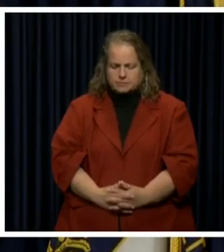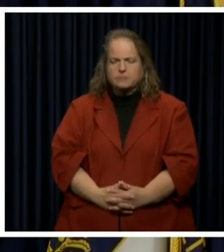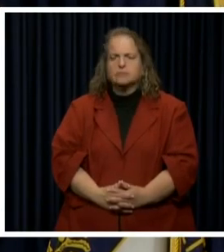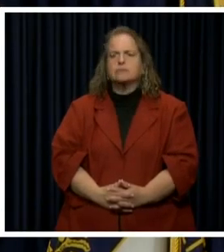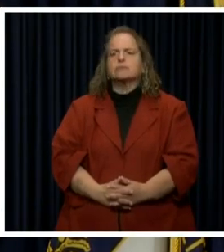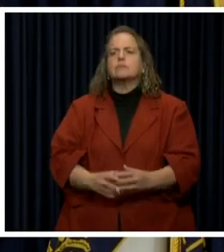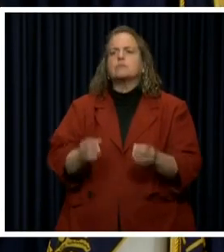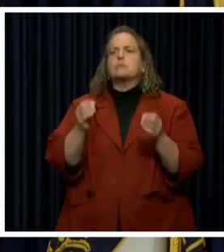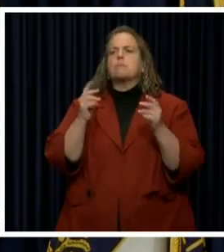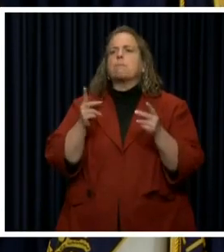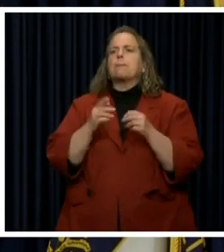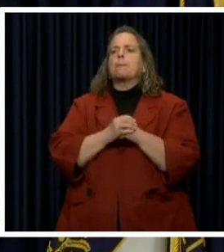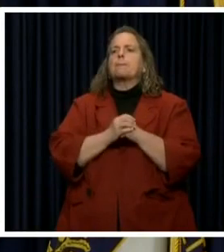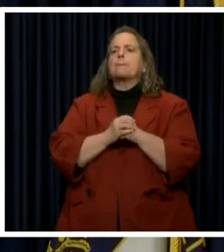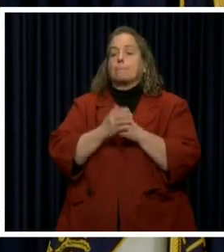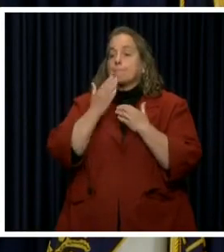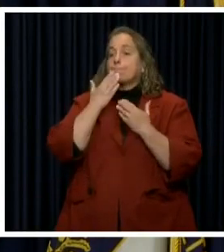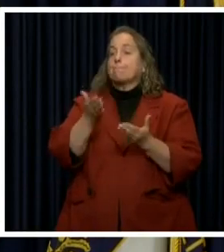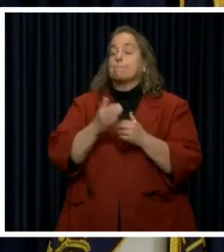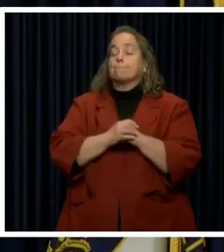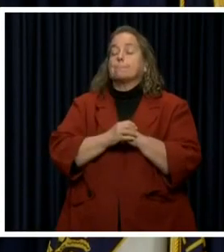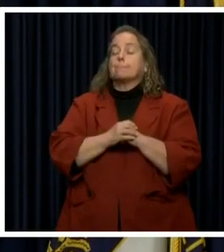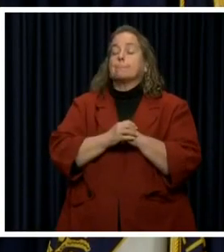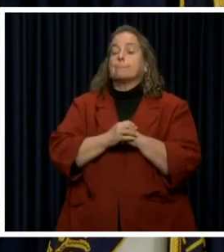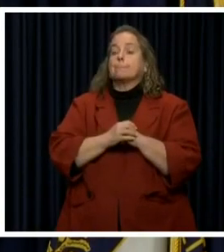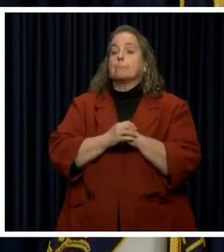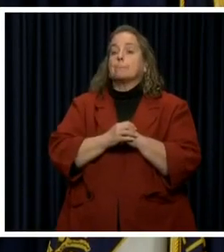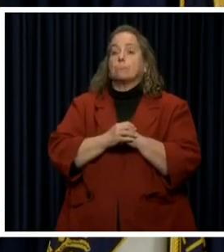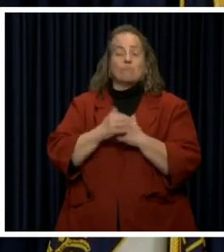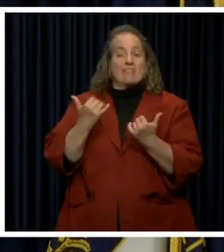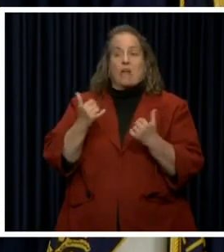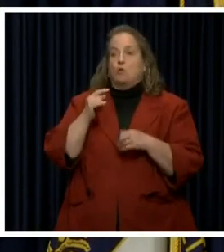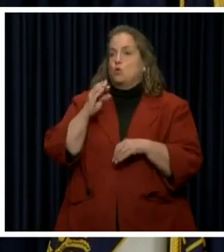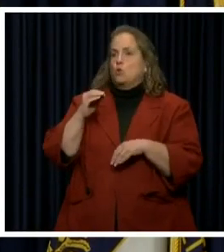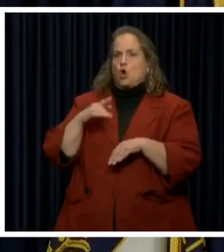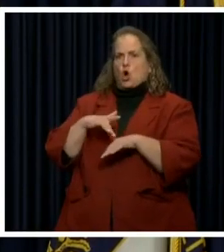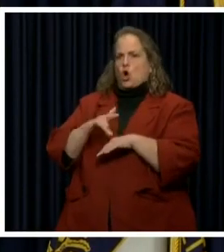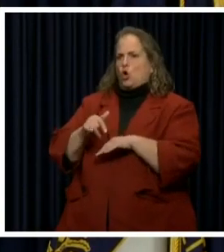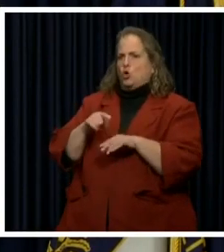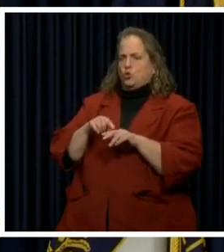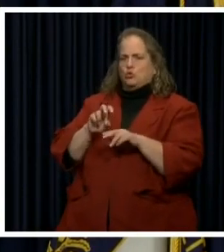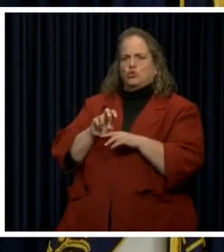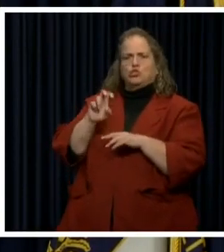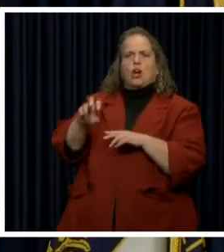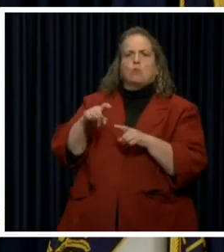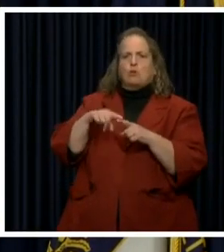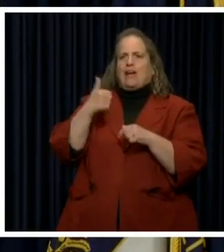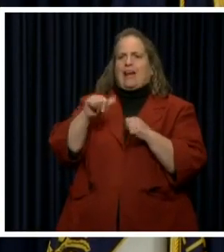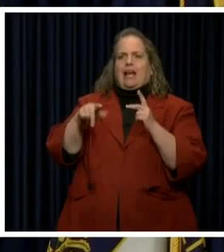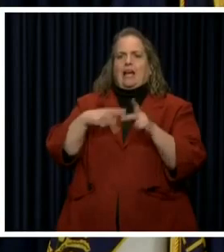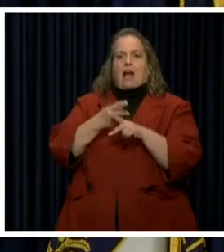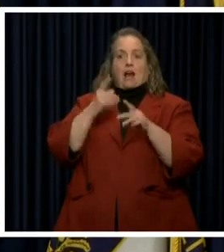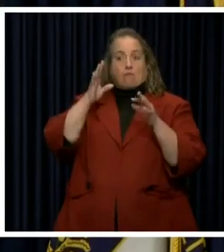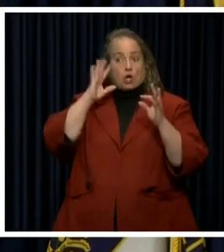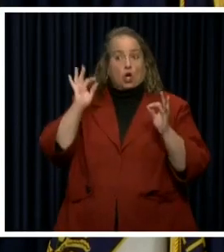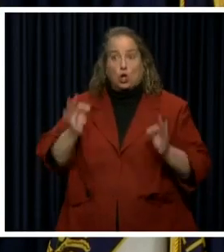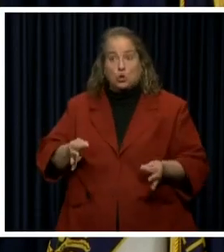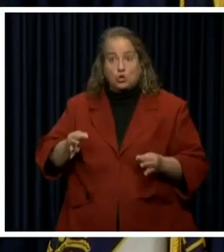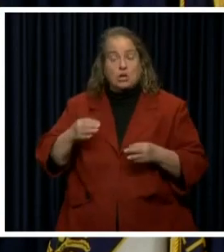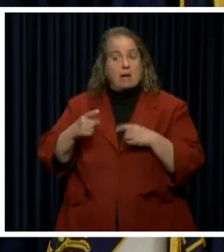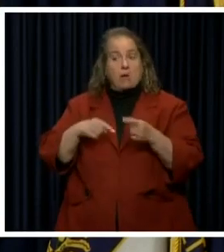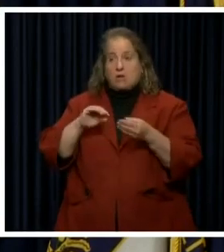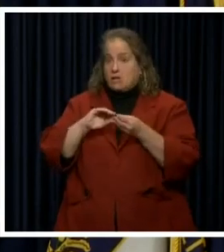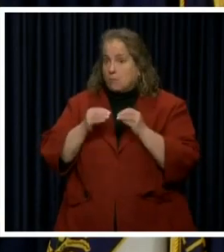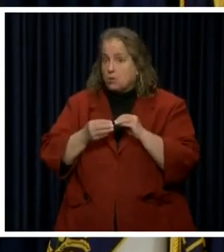So, thank you all. It's too early to jump to any conclusion about